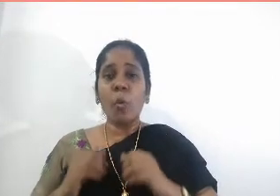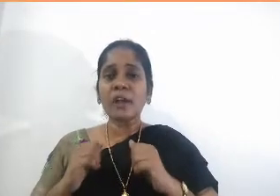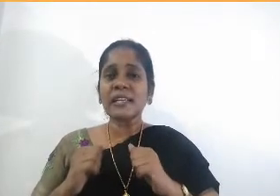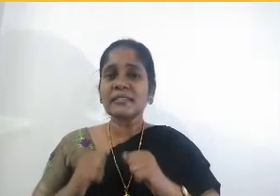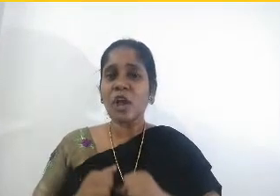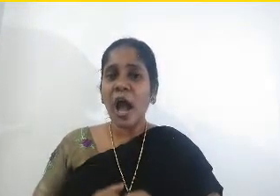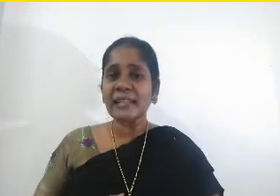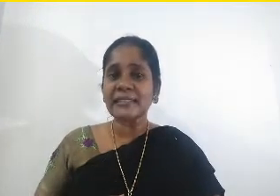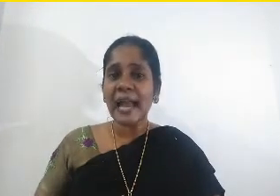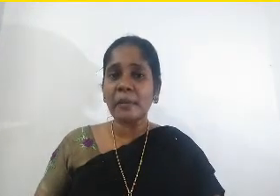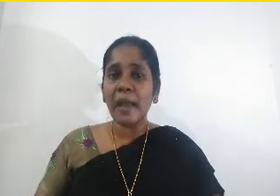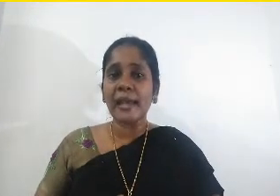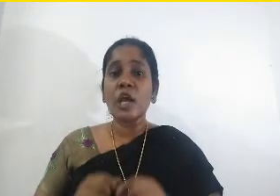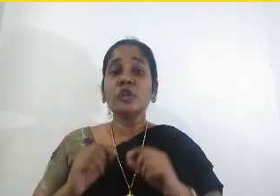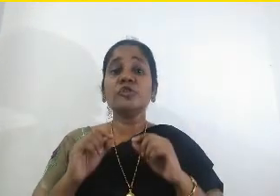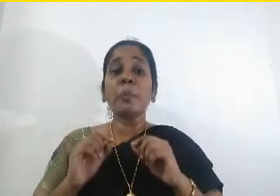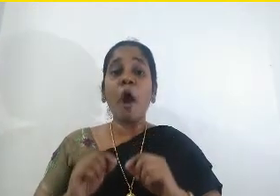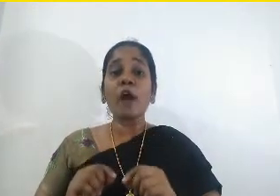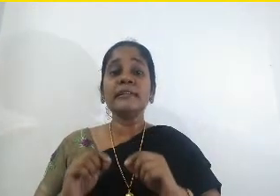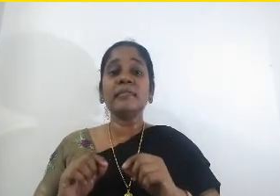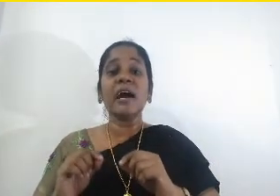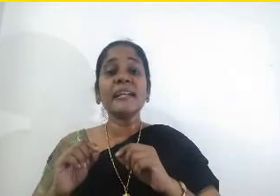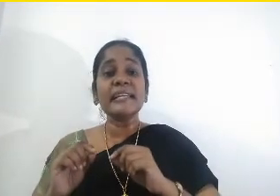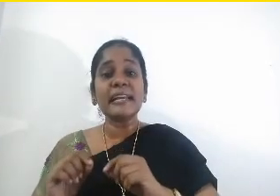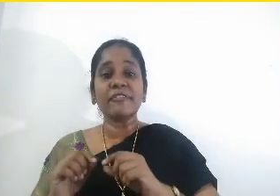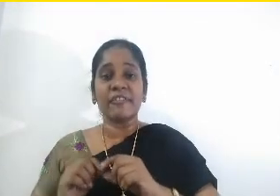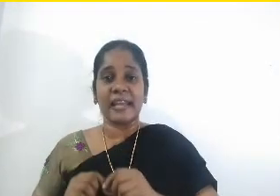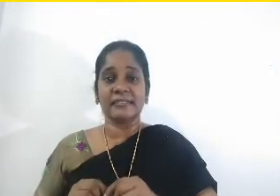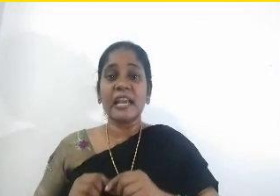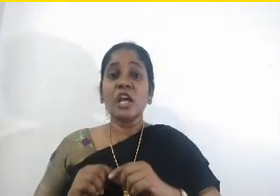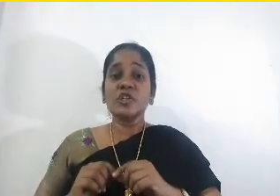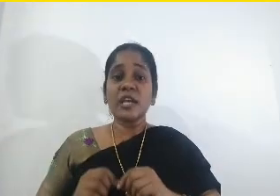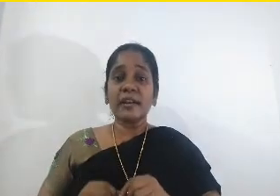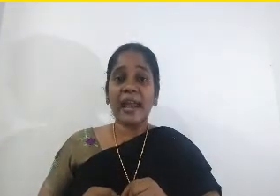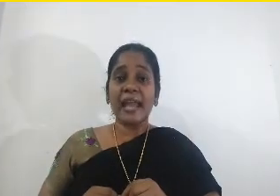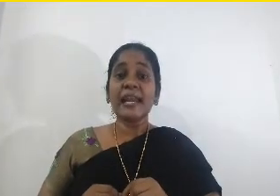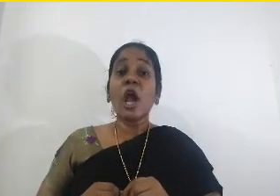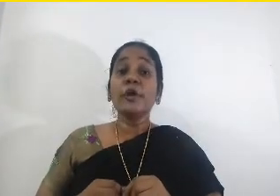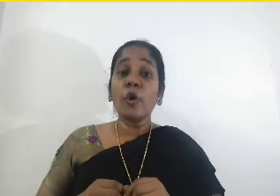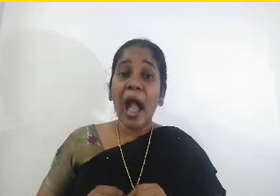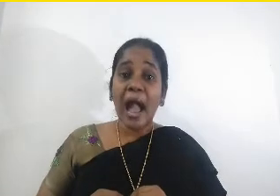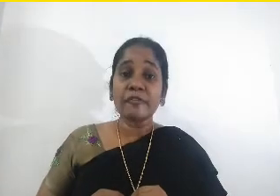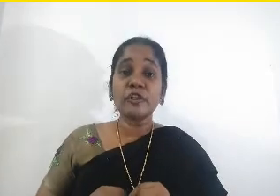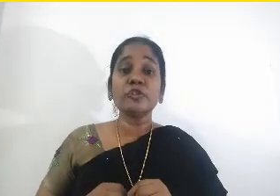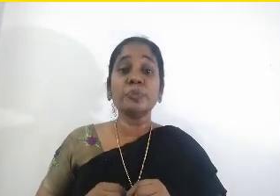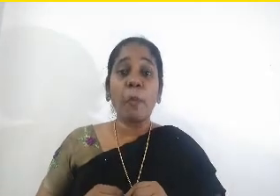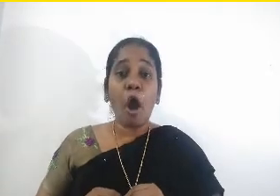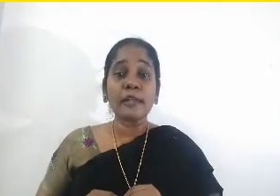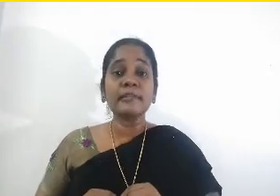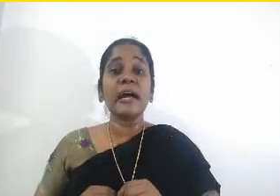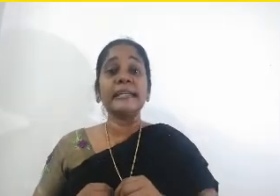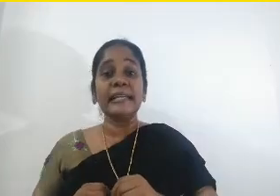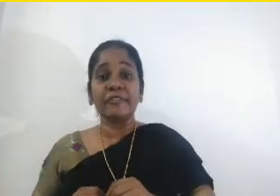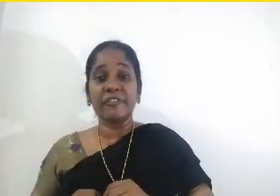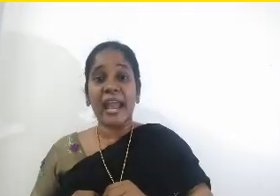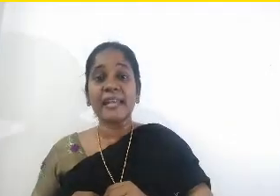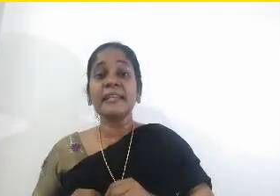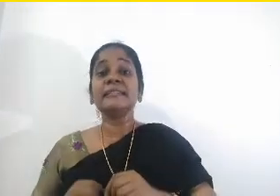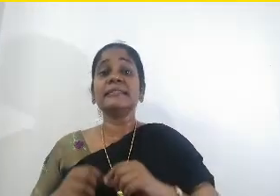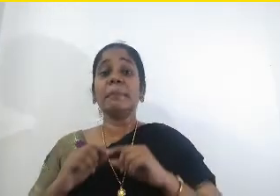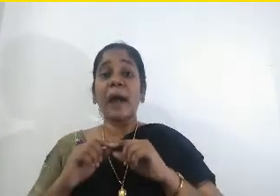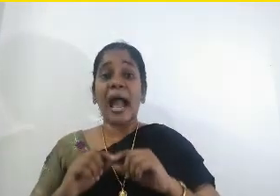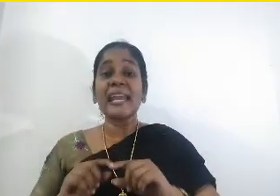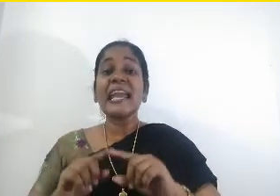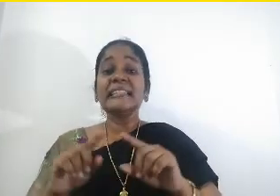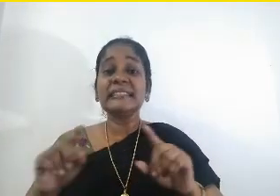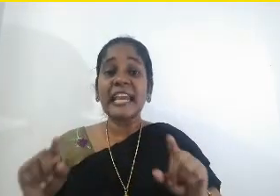assignment. What is your assignment? Spot the difference. Children, you have to spot the